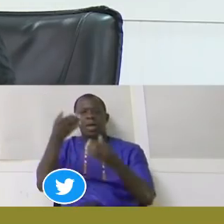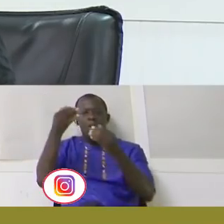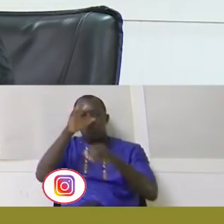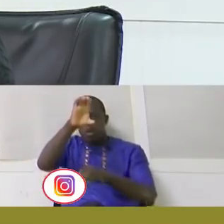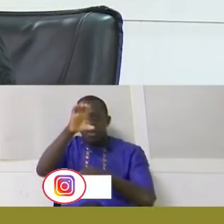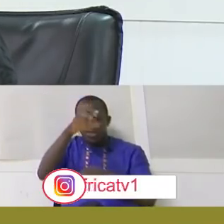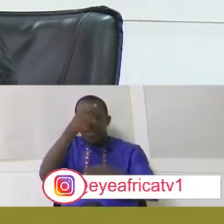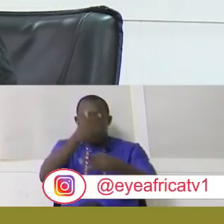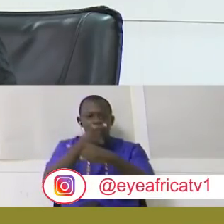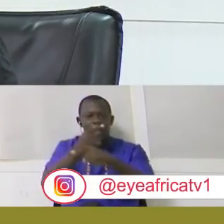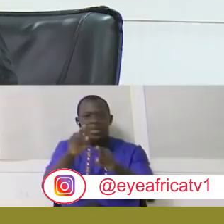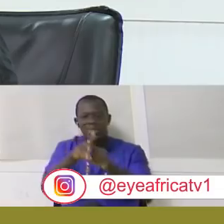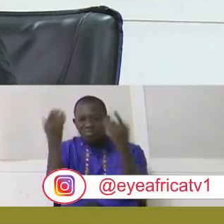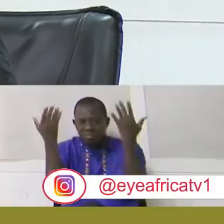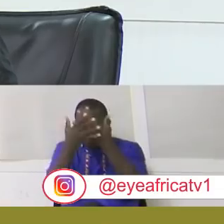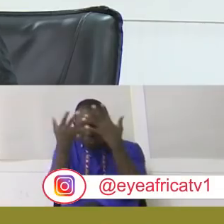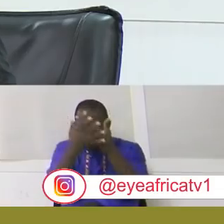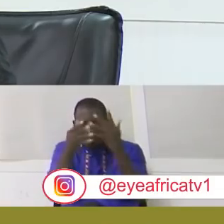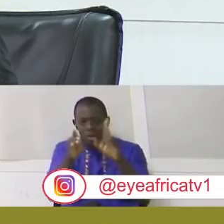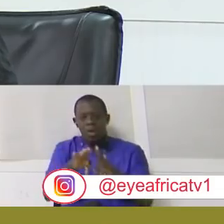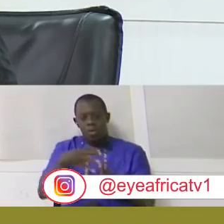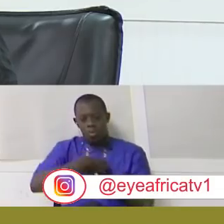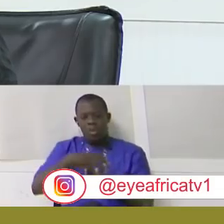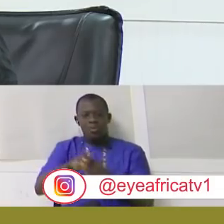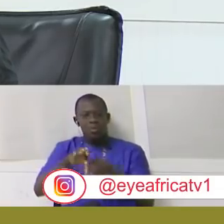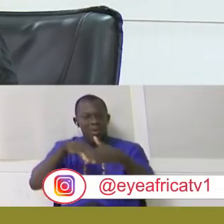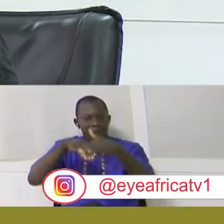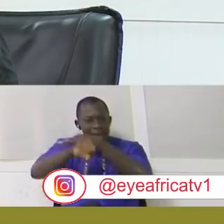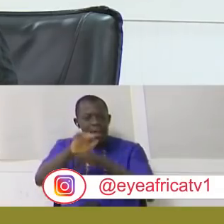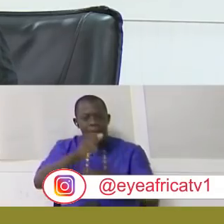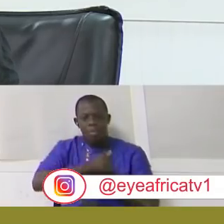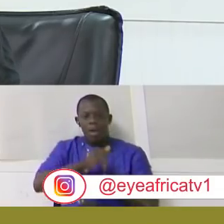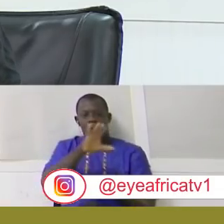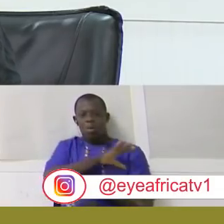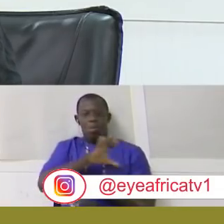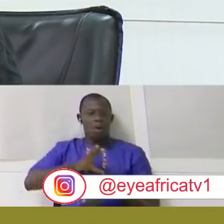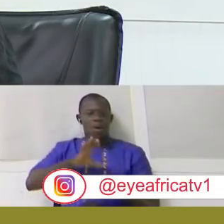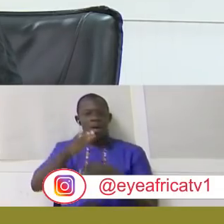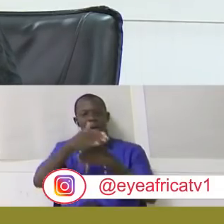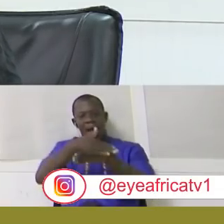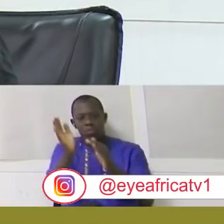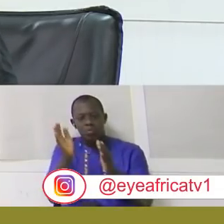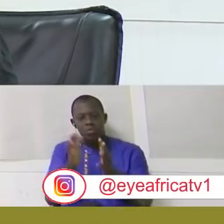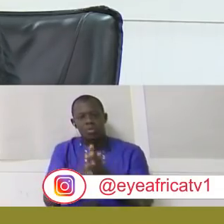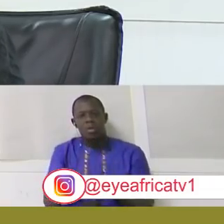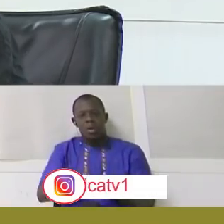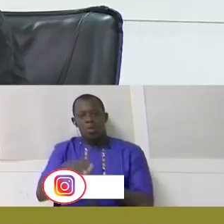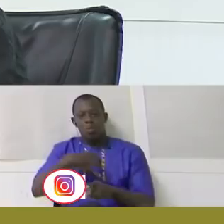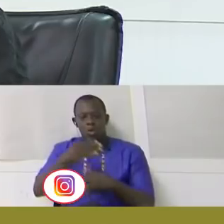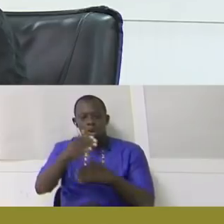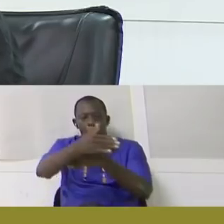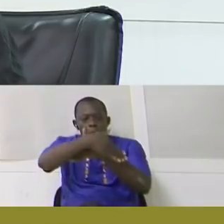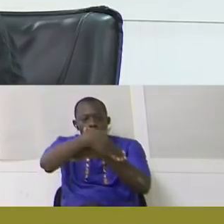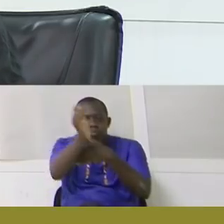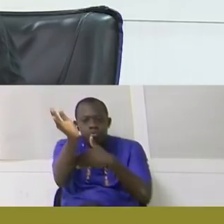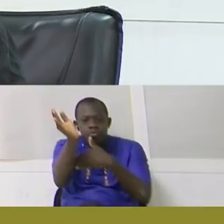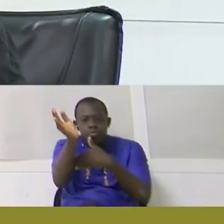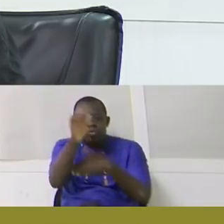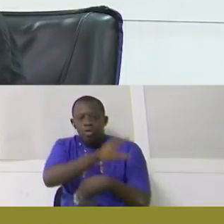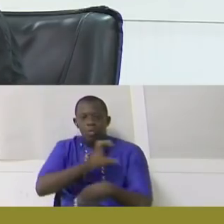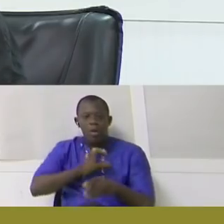was coming home around 8 and 9. That time it was dark because of the on and off of the current. Maye dem be ubi bunti keke ma dega voice ma